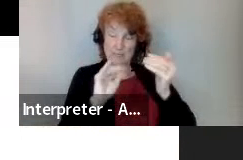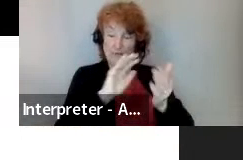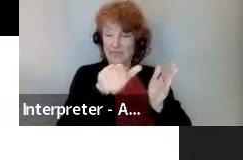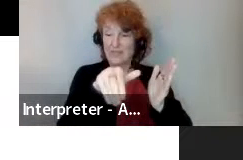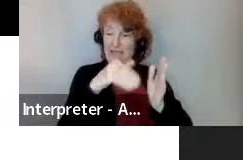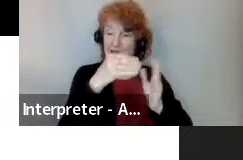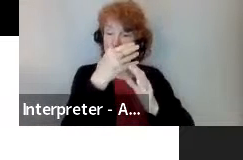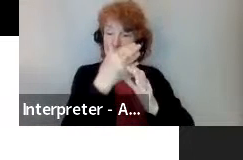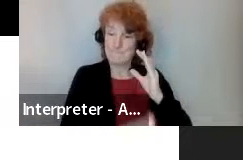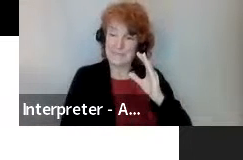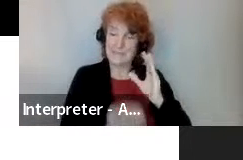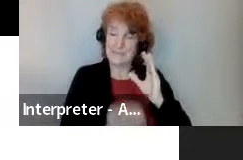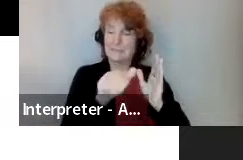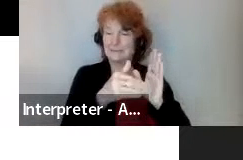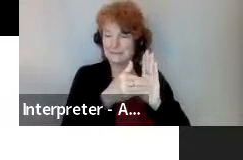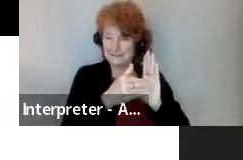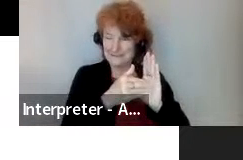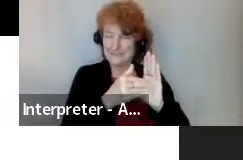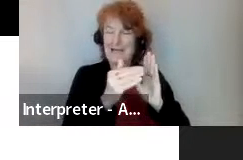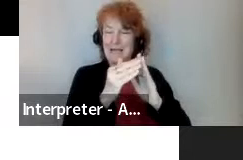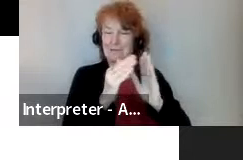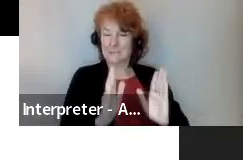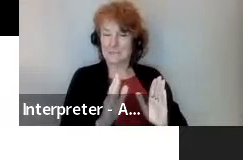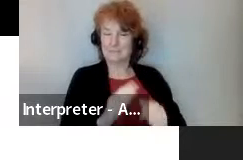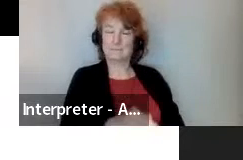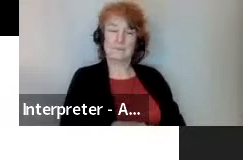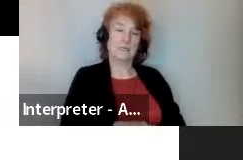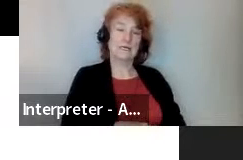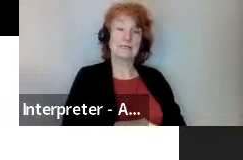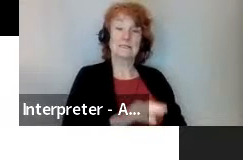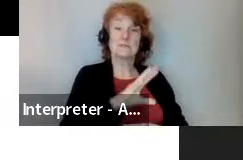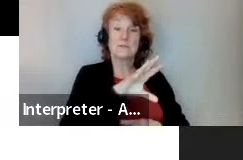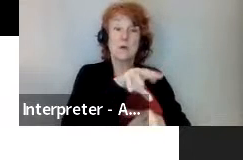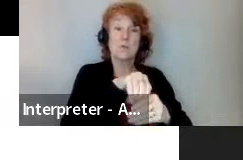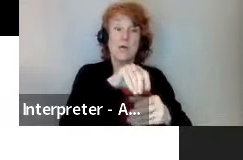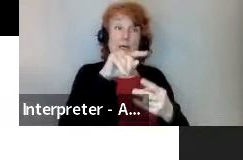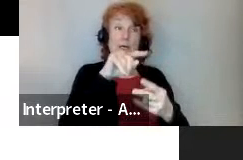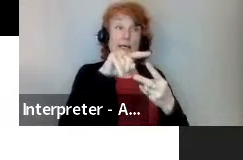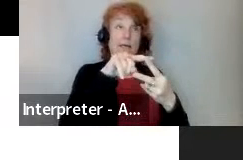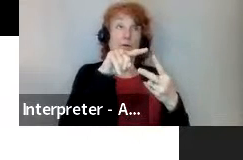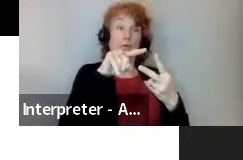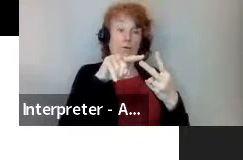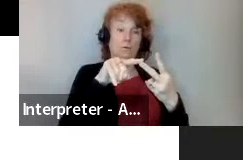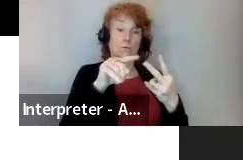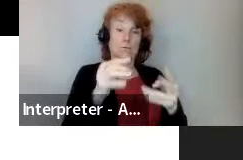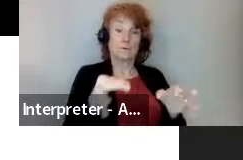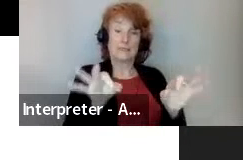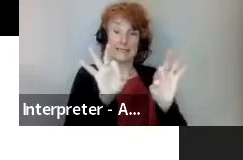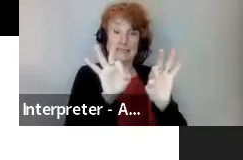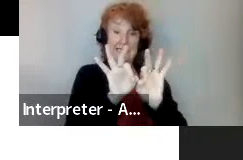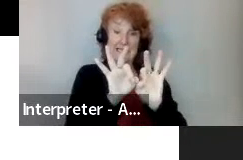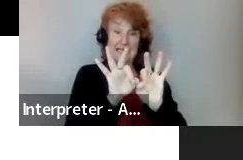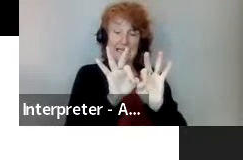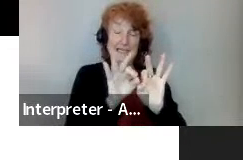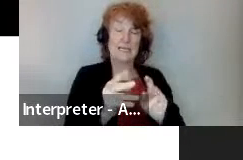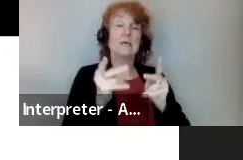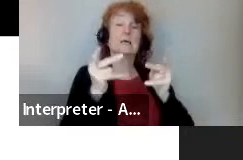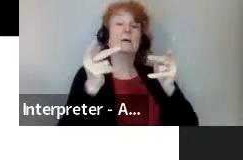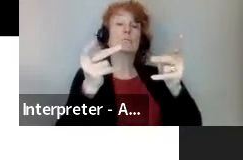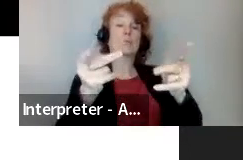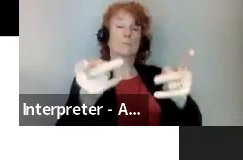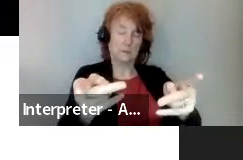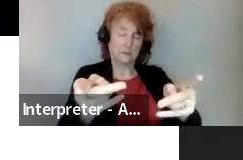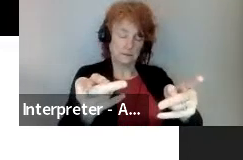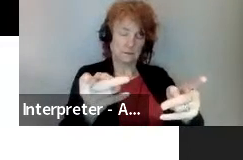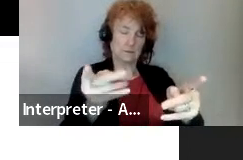City of Yes for Housing Opportunity includes two key proposals for re-legalizing middle housing in our low-density areas, which I'll walk through in detail in this